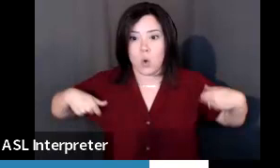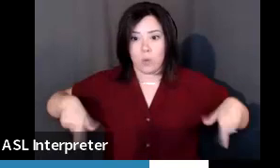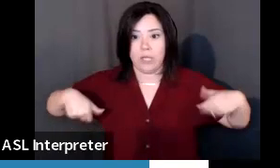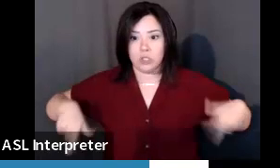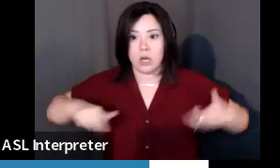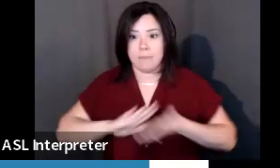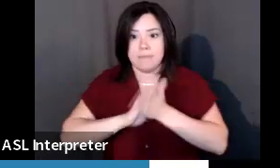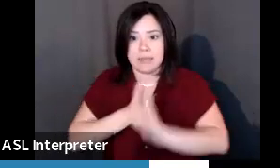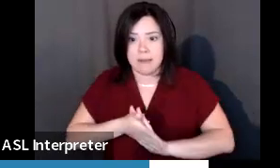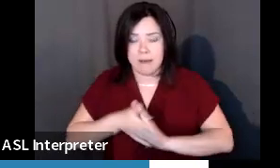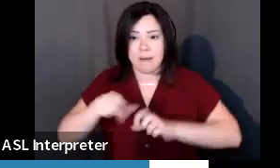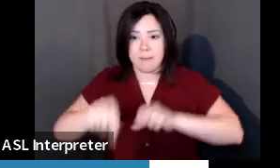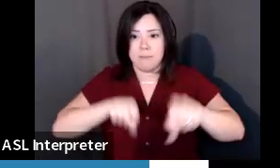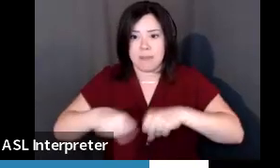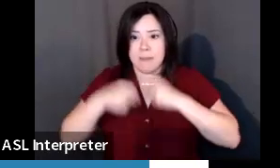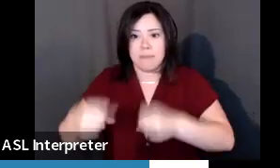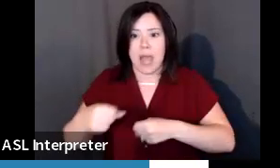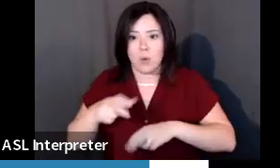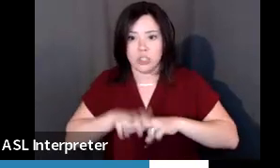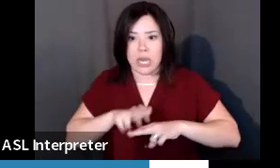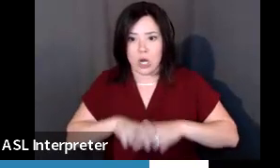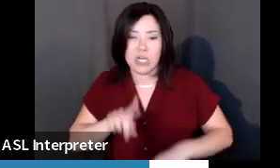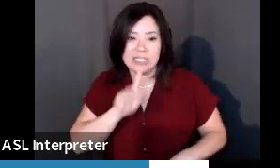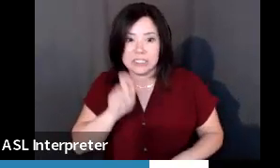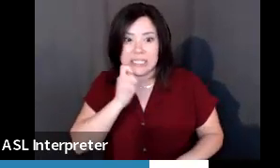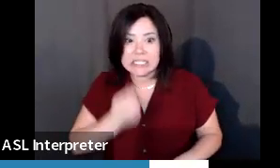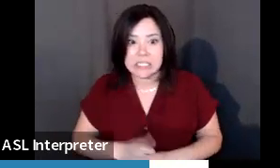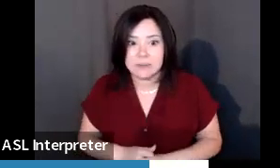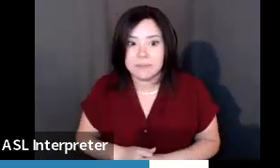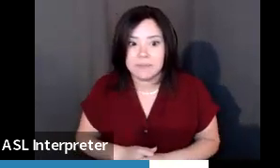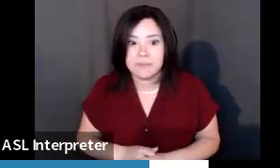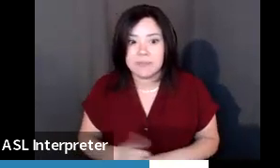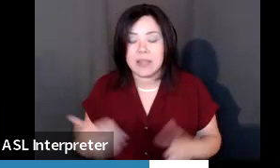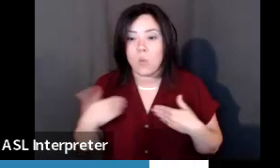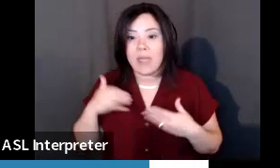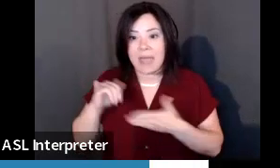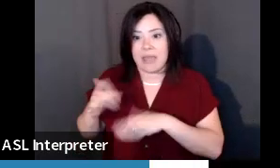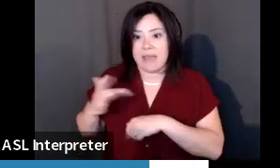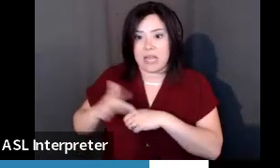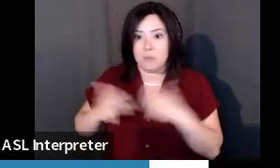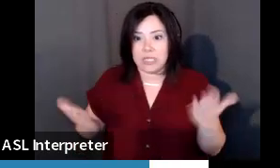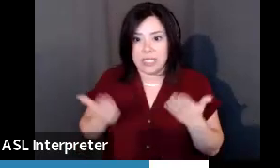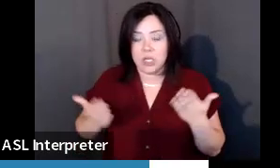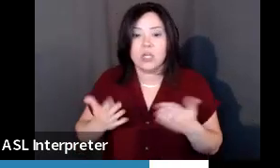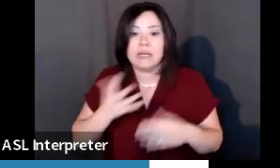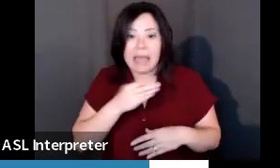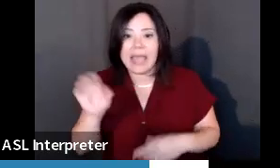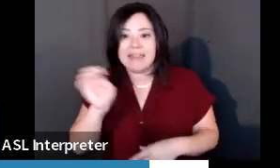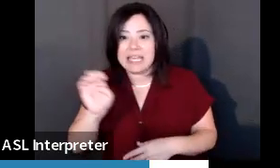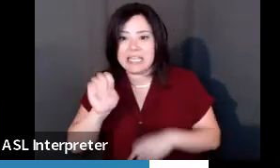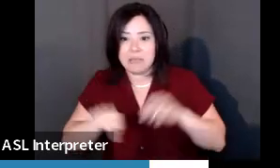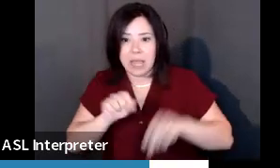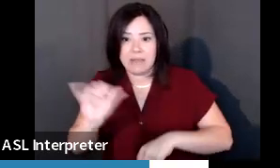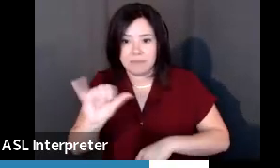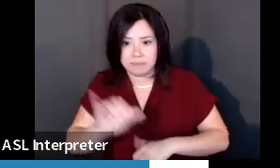a power chair. So it's pretty neat. And we do have that in our inventory along with the e-bikes.